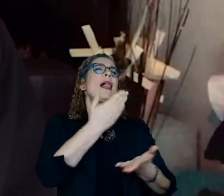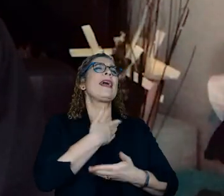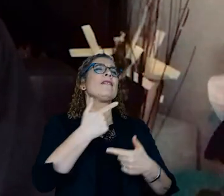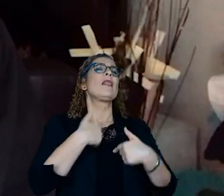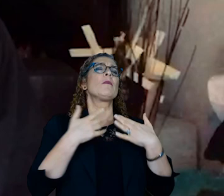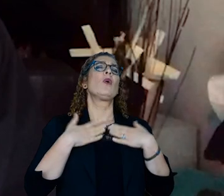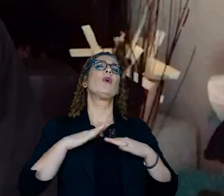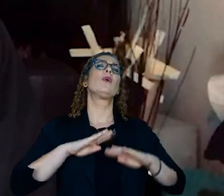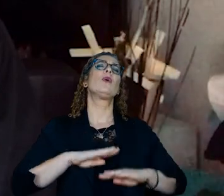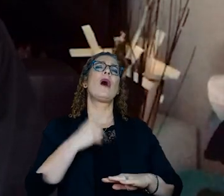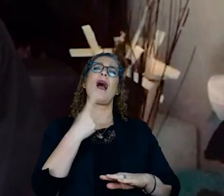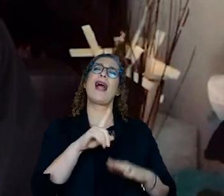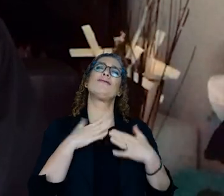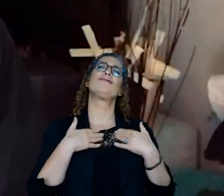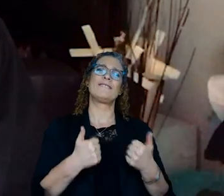relief and recovery.